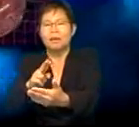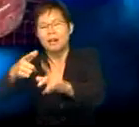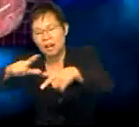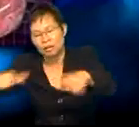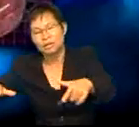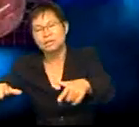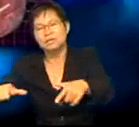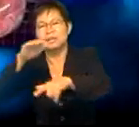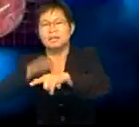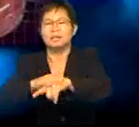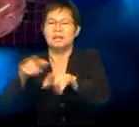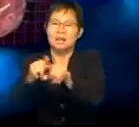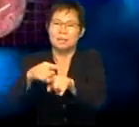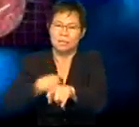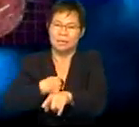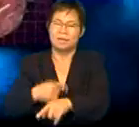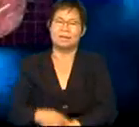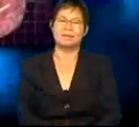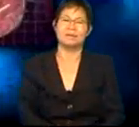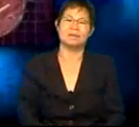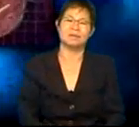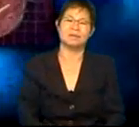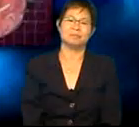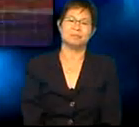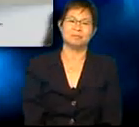languages, like me.